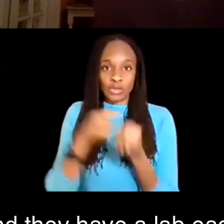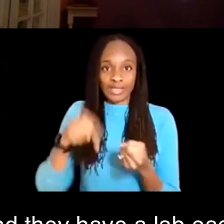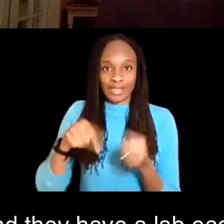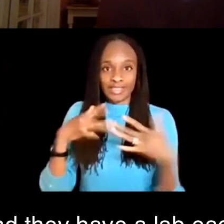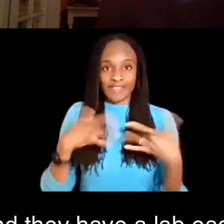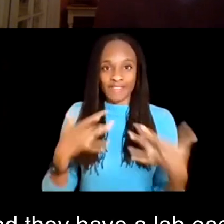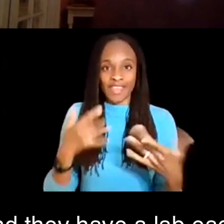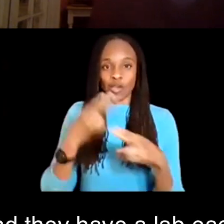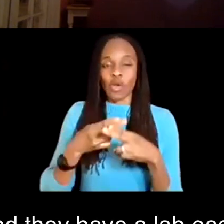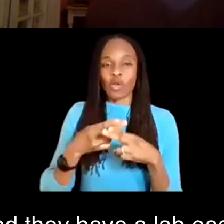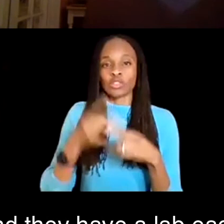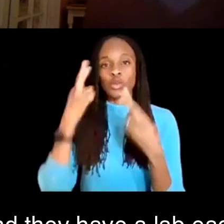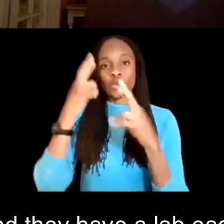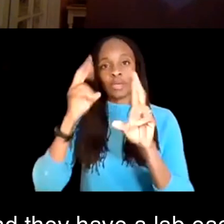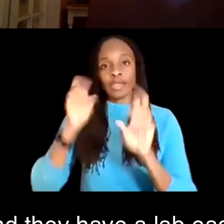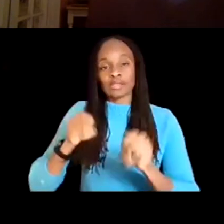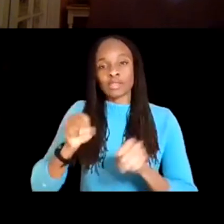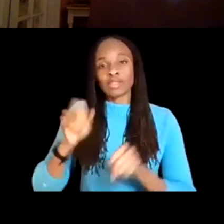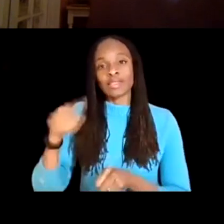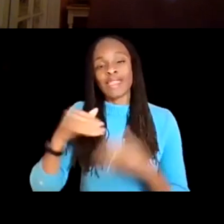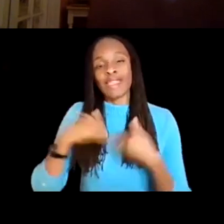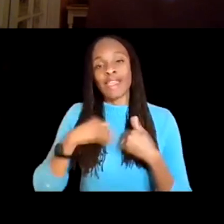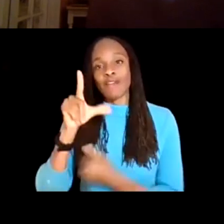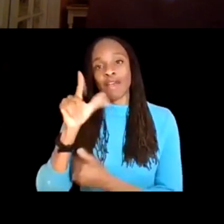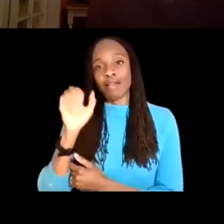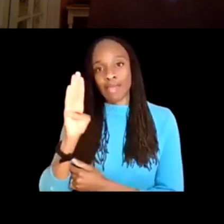they have a lab each summer that actually puts